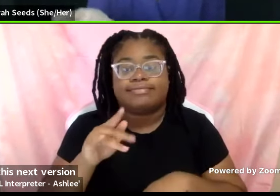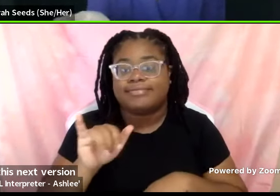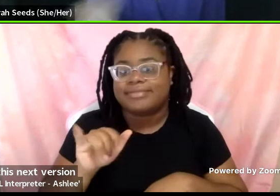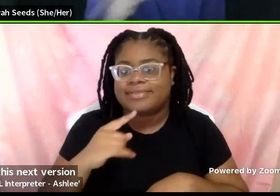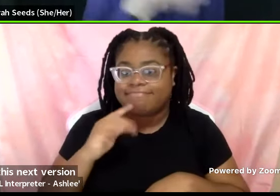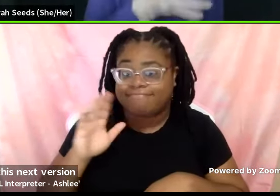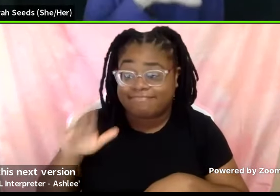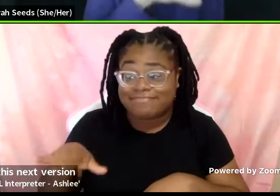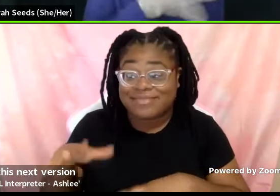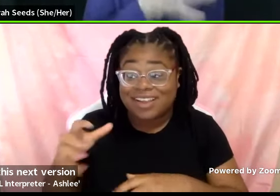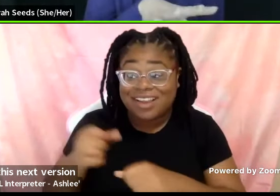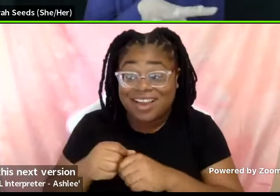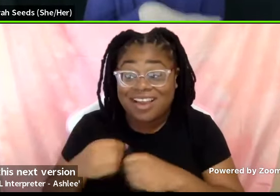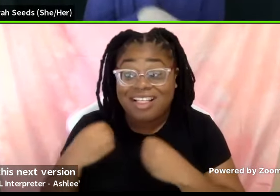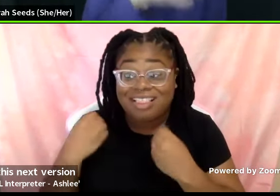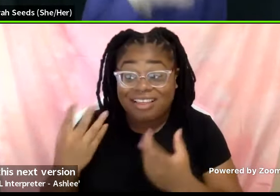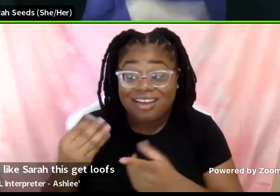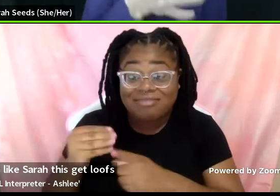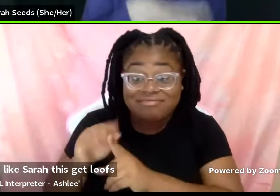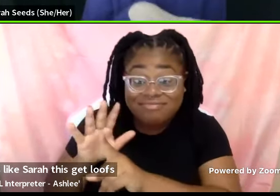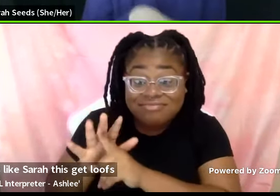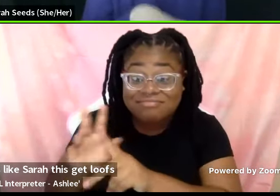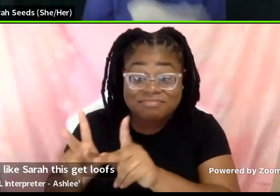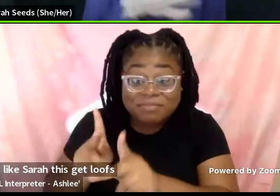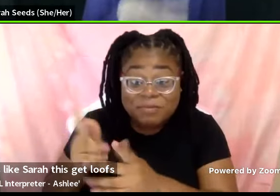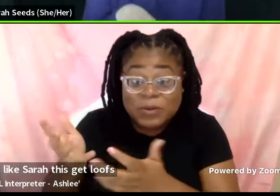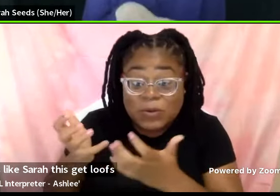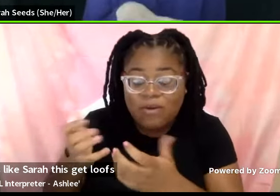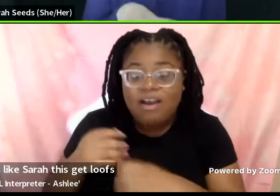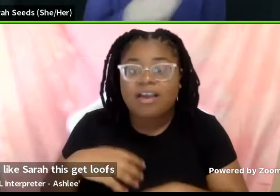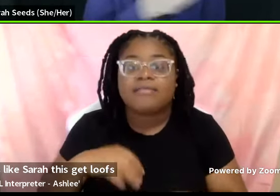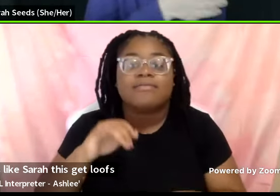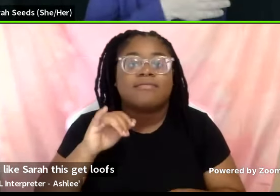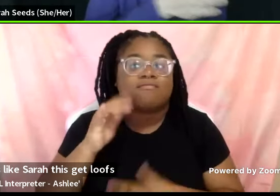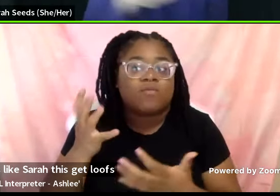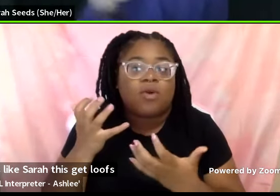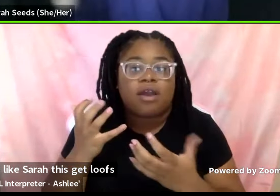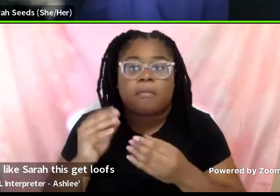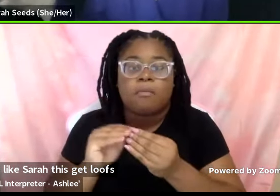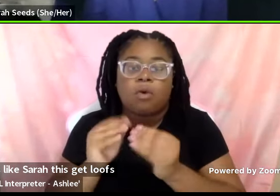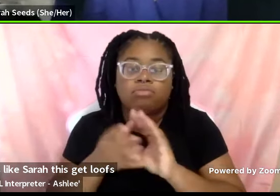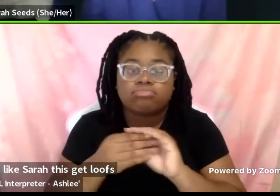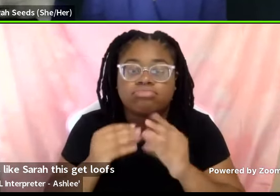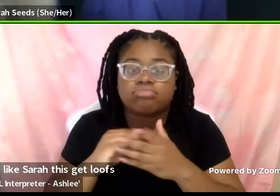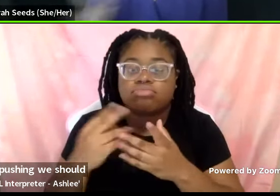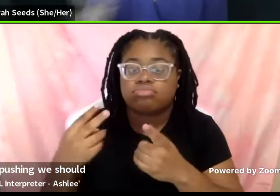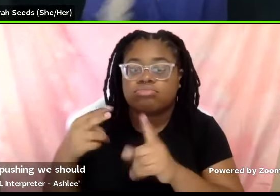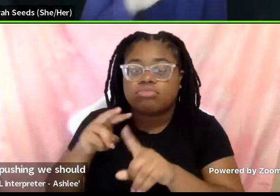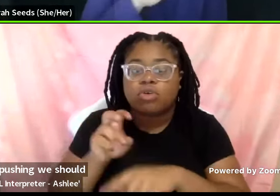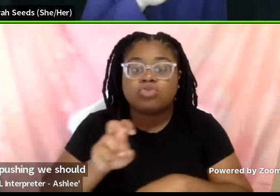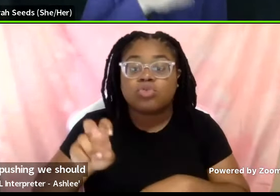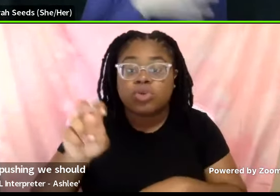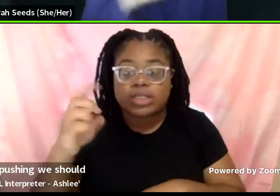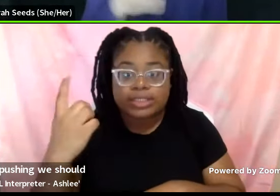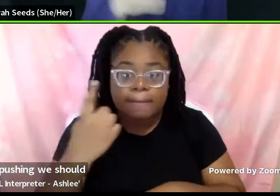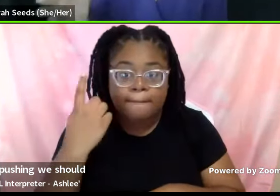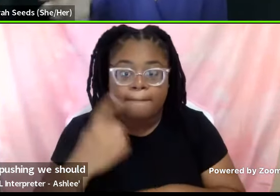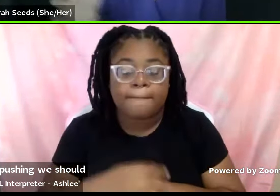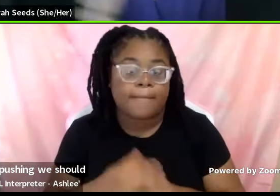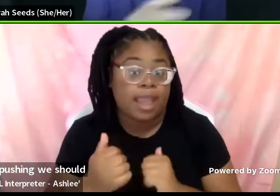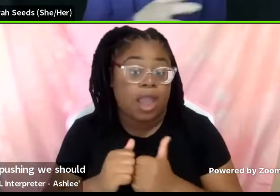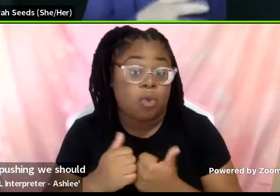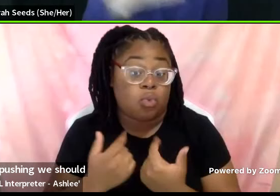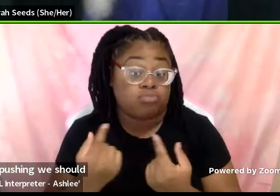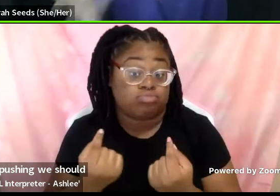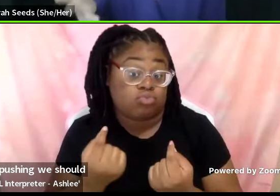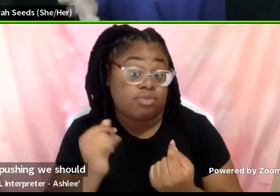of attention. And this was with Lindsay's pushing. We should make something that's more narrative, that has like a thorough through of her journey. And how can we do that